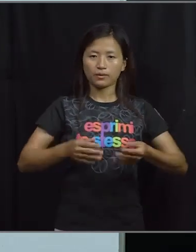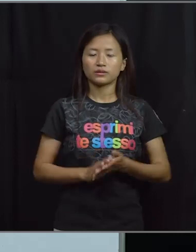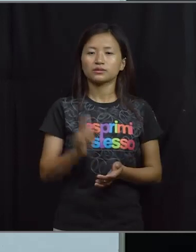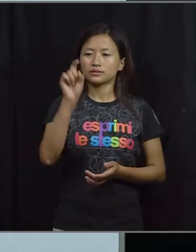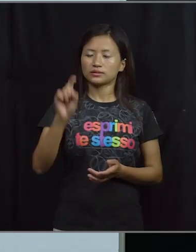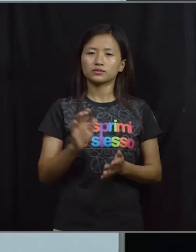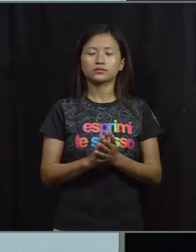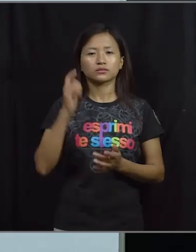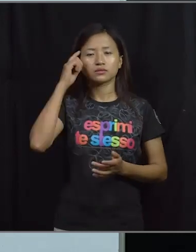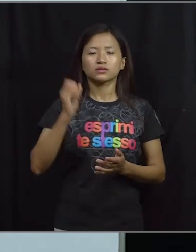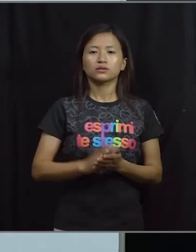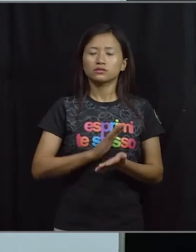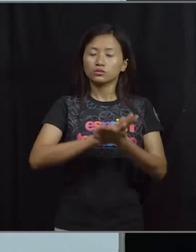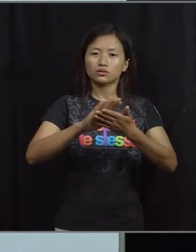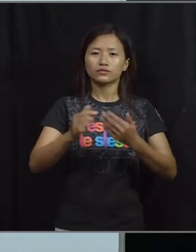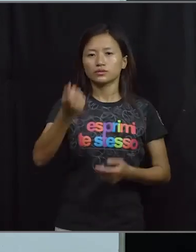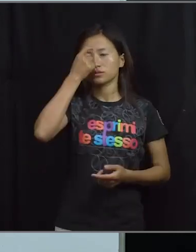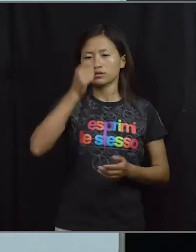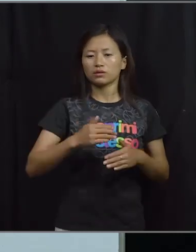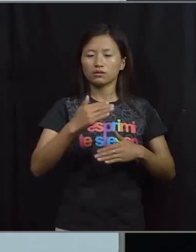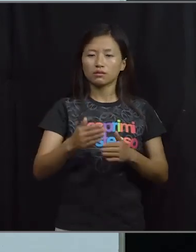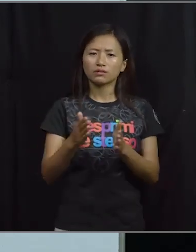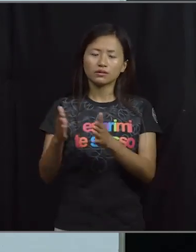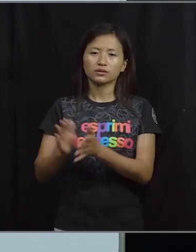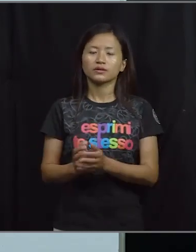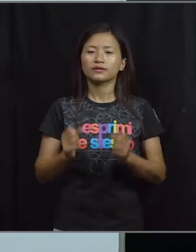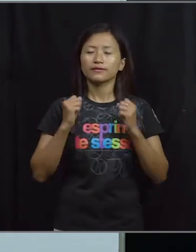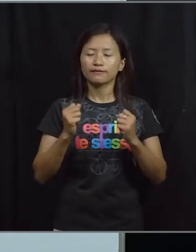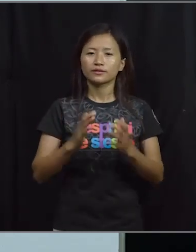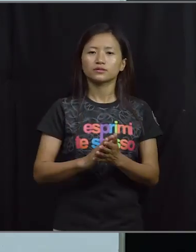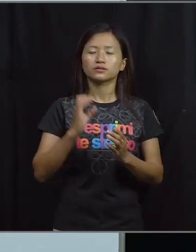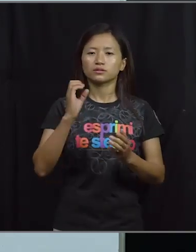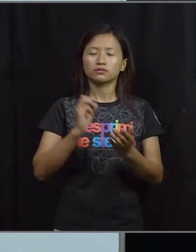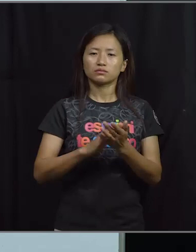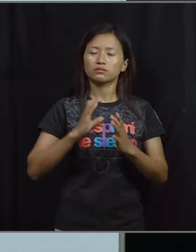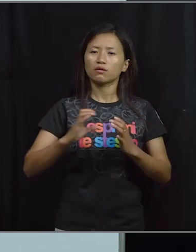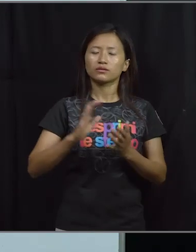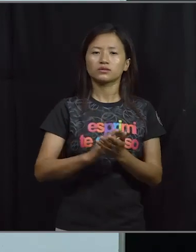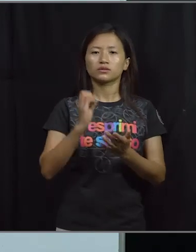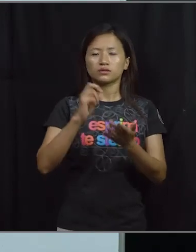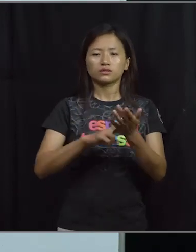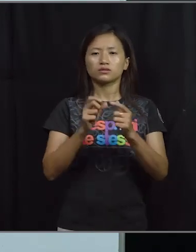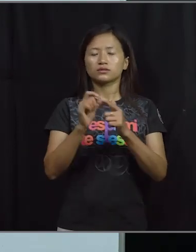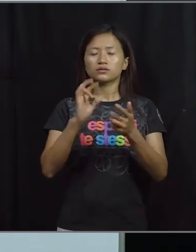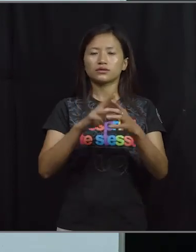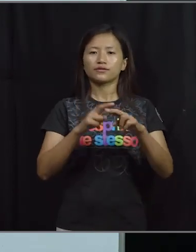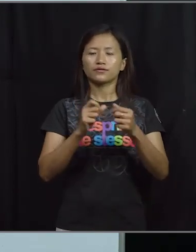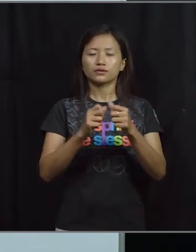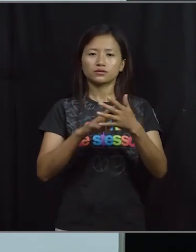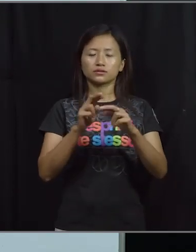to solve the problem accordingly and confidently. An entrepreneur also, in